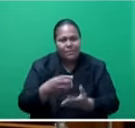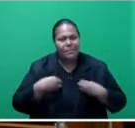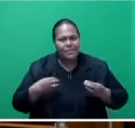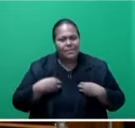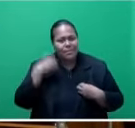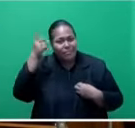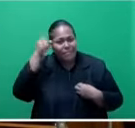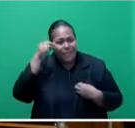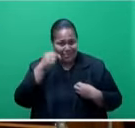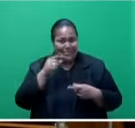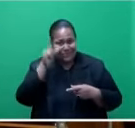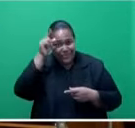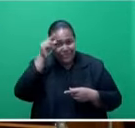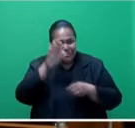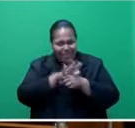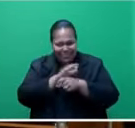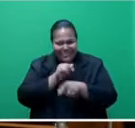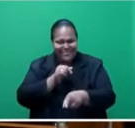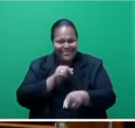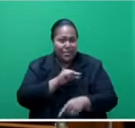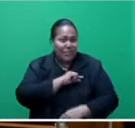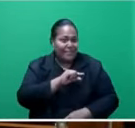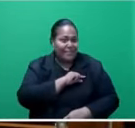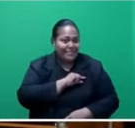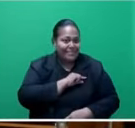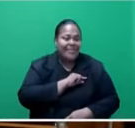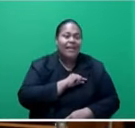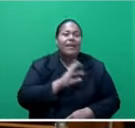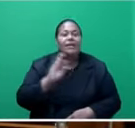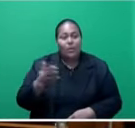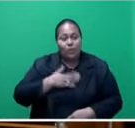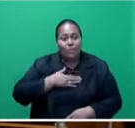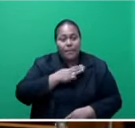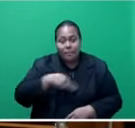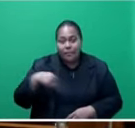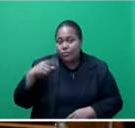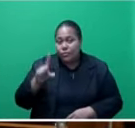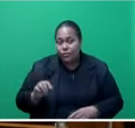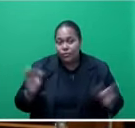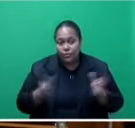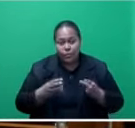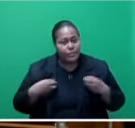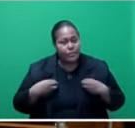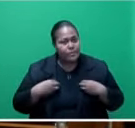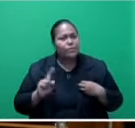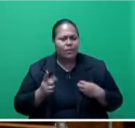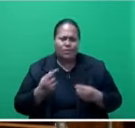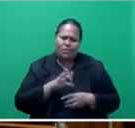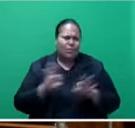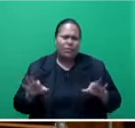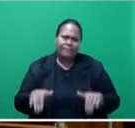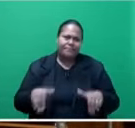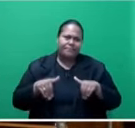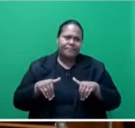family to provide greater market access. Mr. Speaker, so what my ministry is doing for MSMEs is we're not sitting in the comfort of our